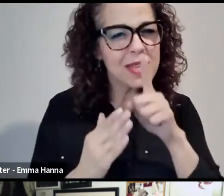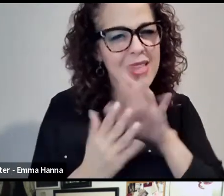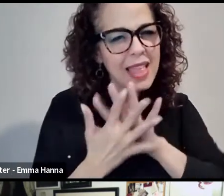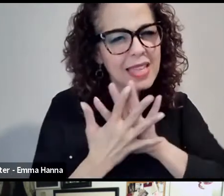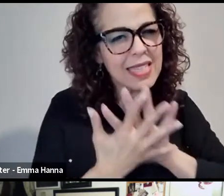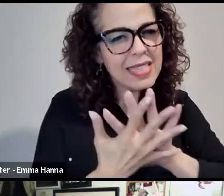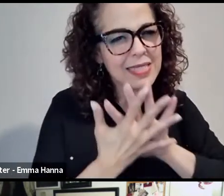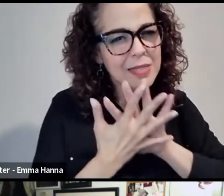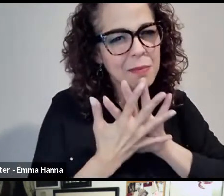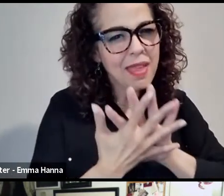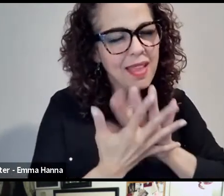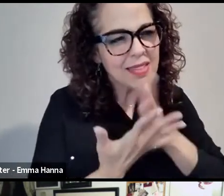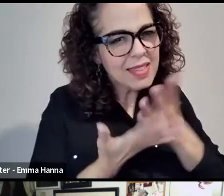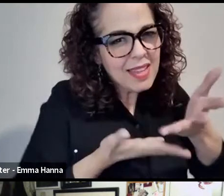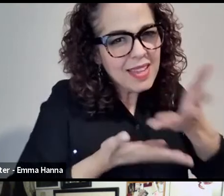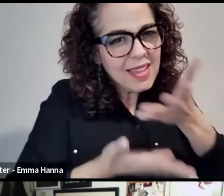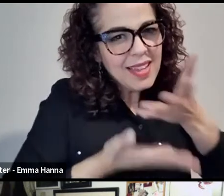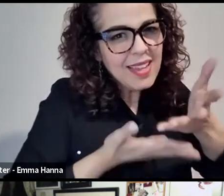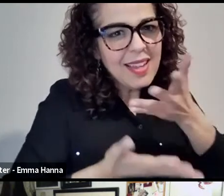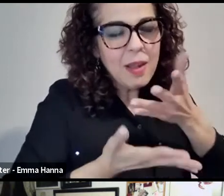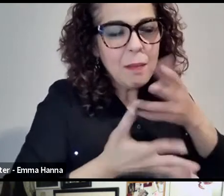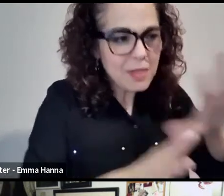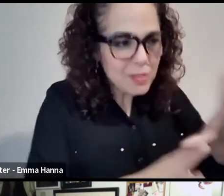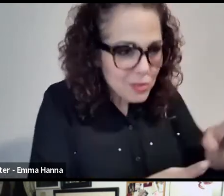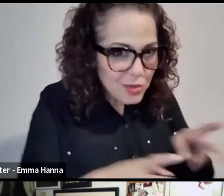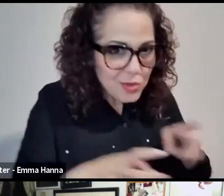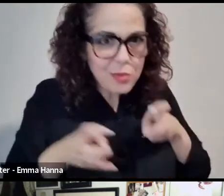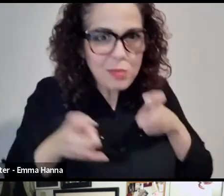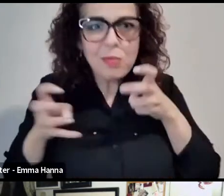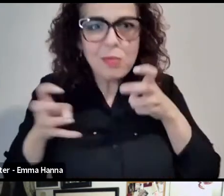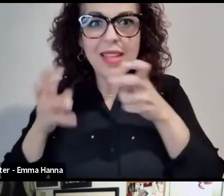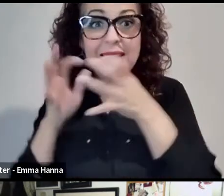draw, and yet you bring that language of like the